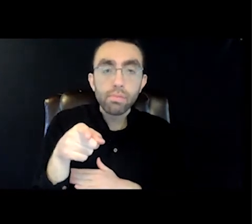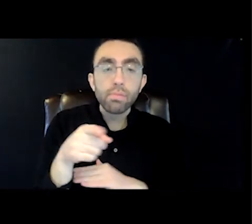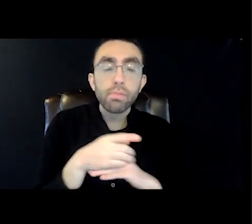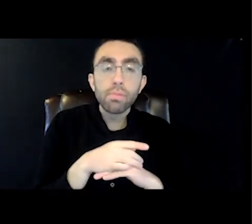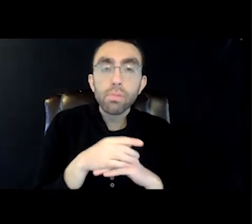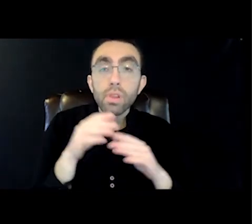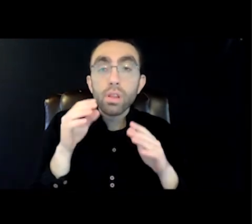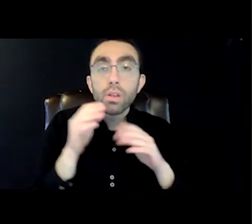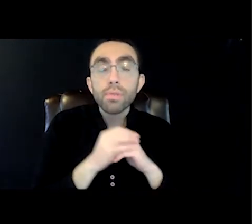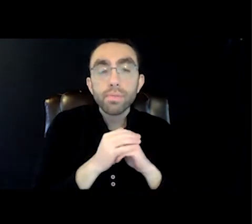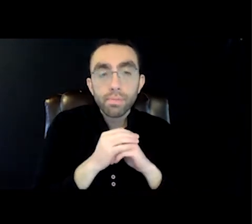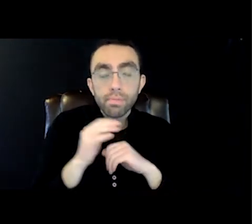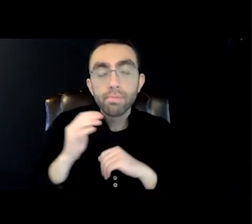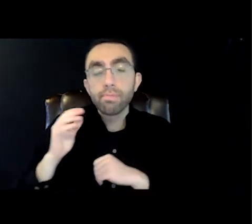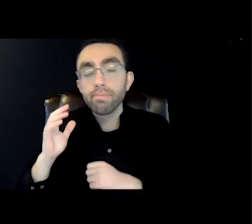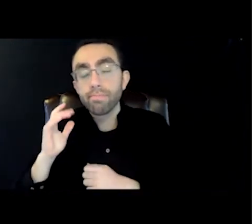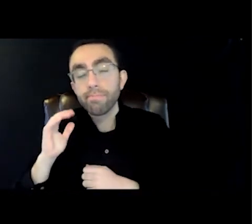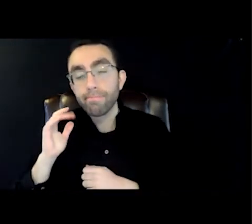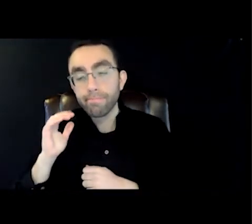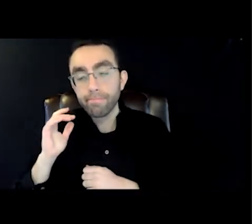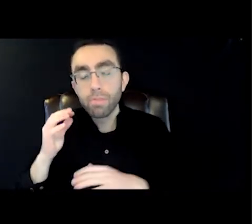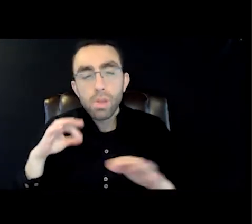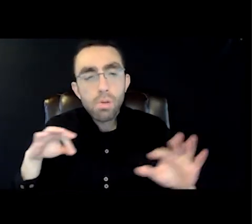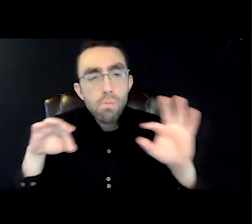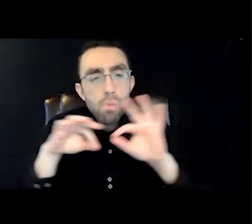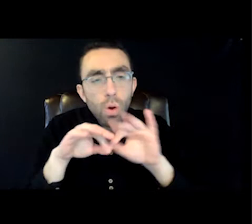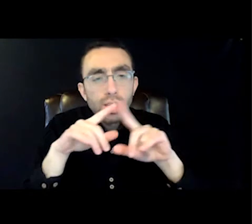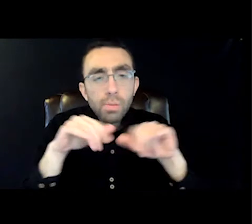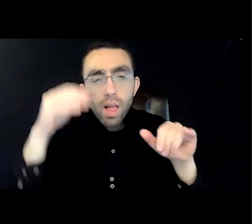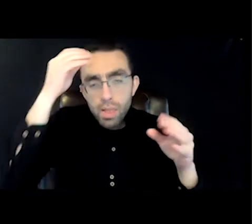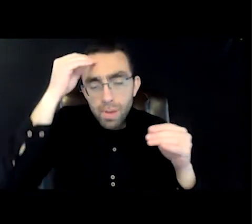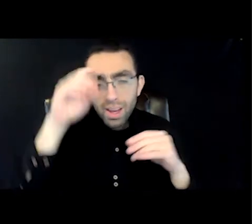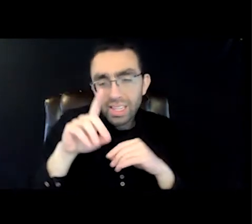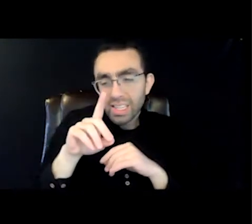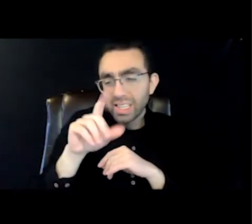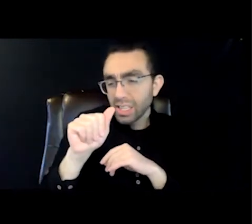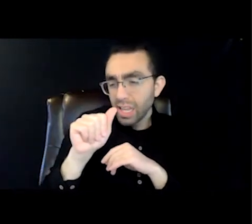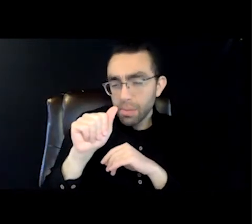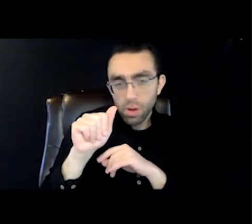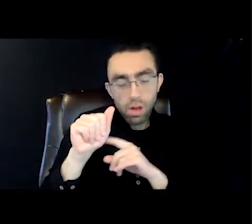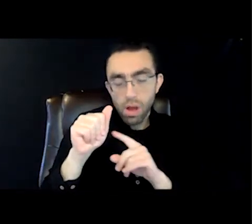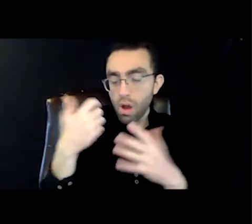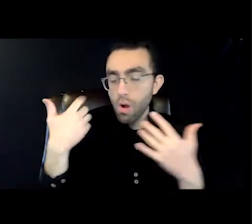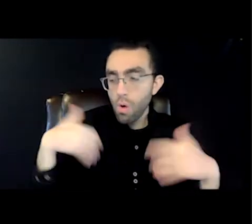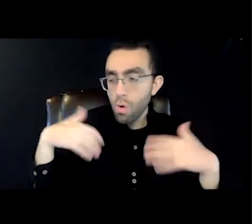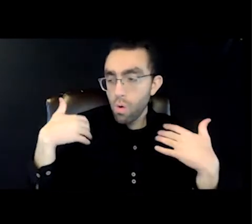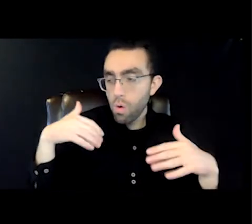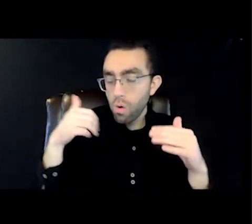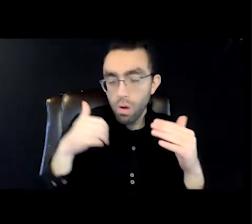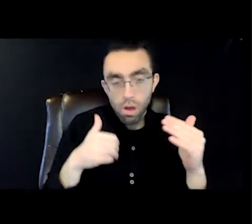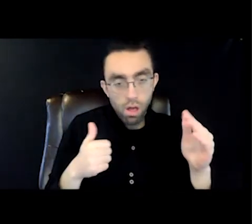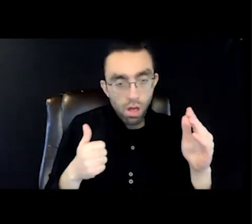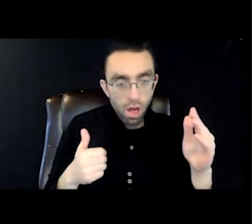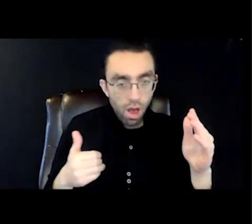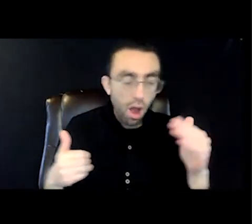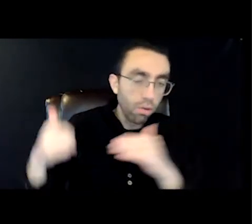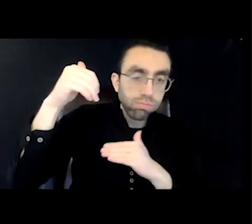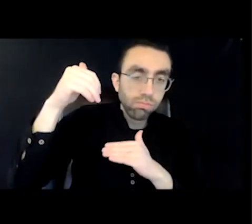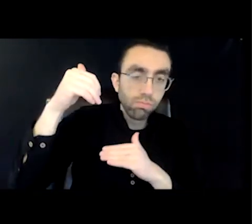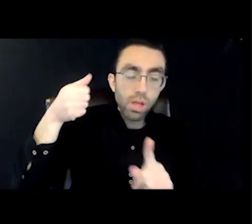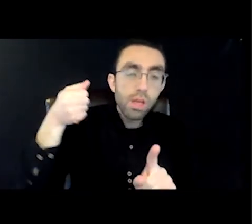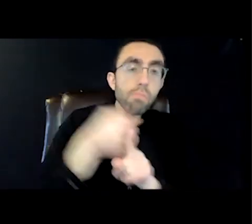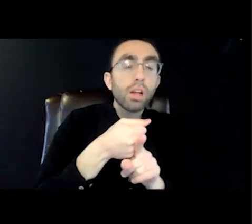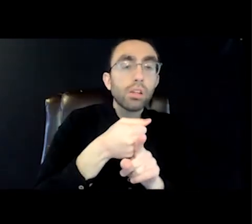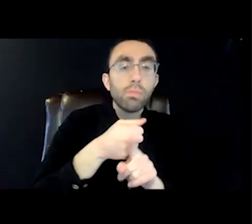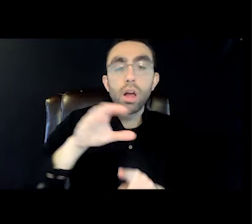both the ways in which disabled folks are disproportionately impacted by climate crises, but